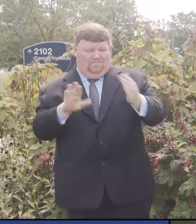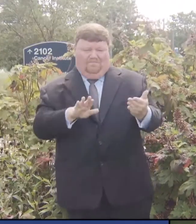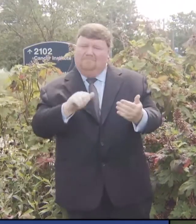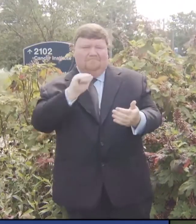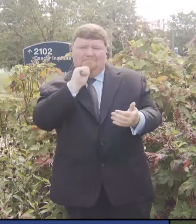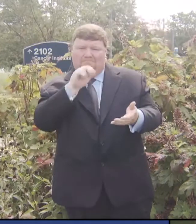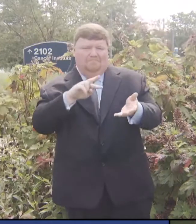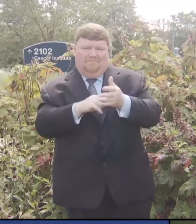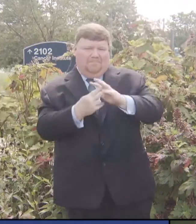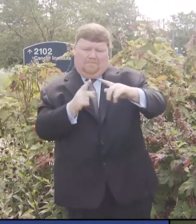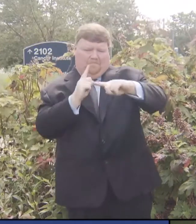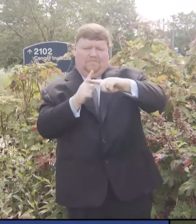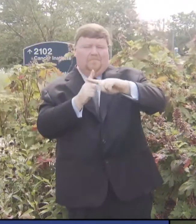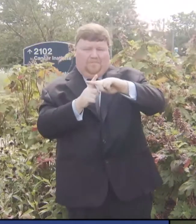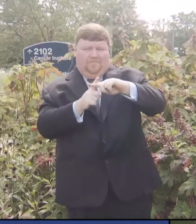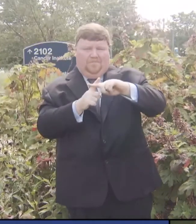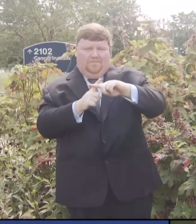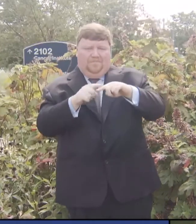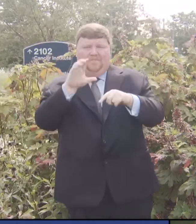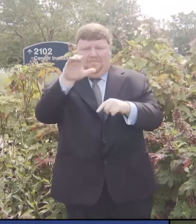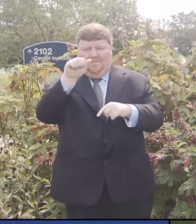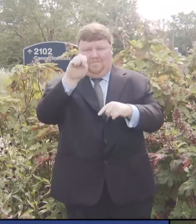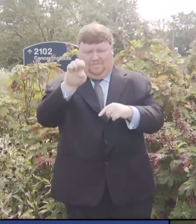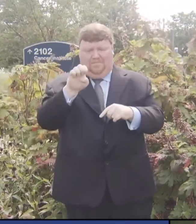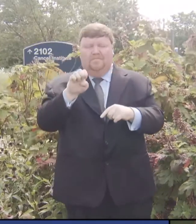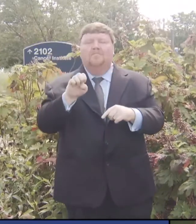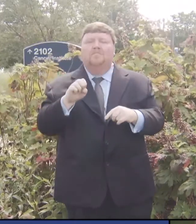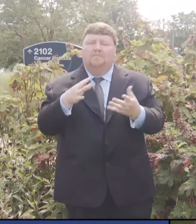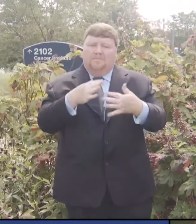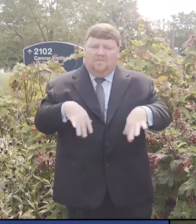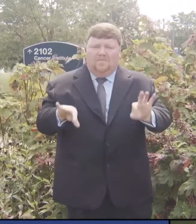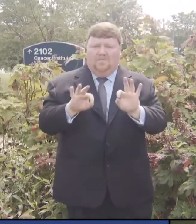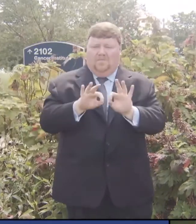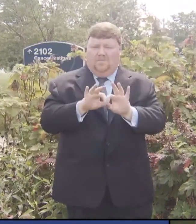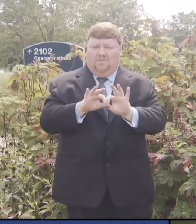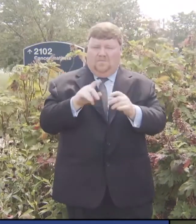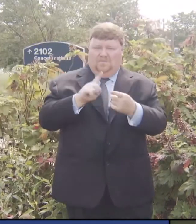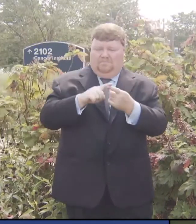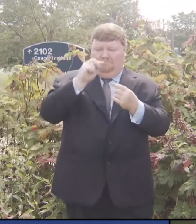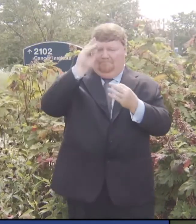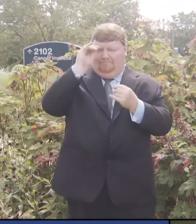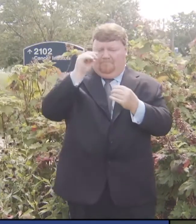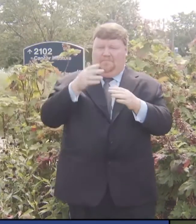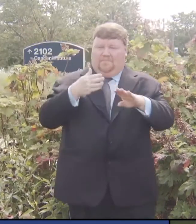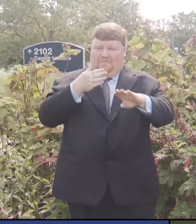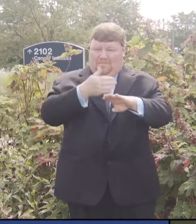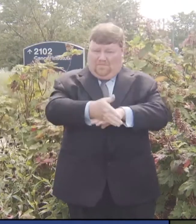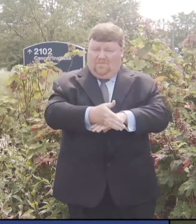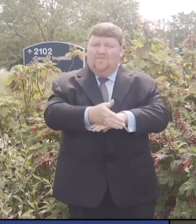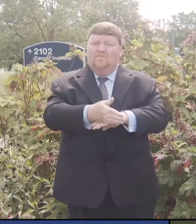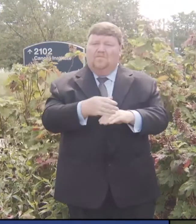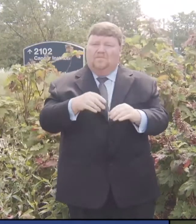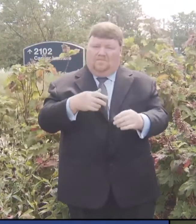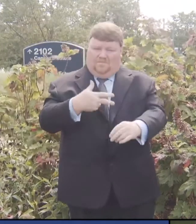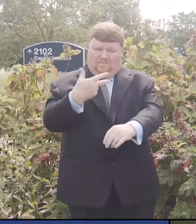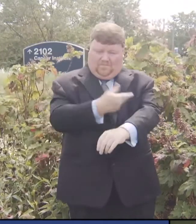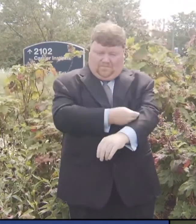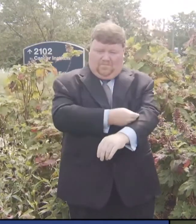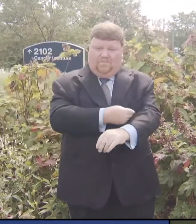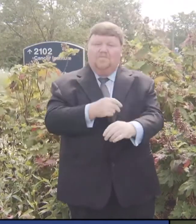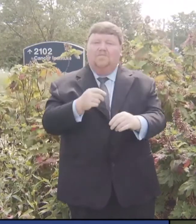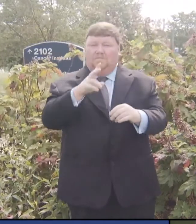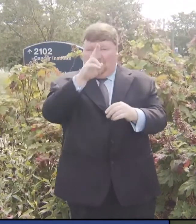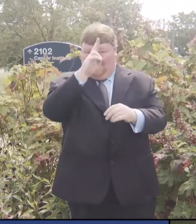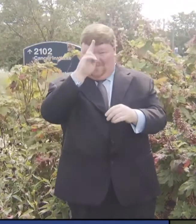positive cases. It's also important to consider that post-vaccination cases, hospitalizations,